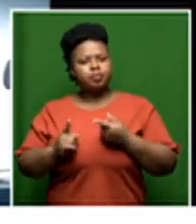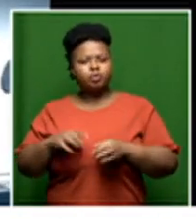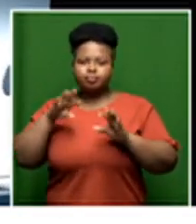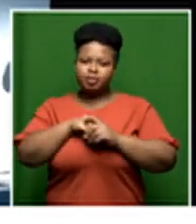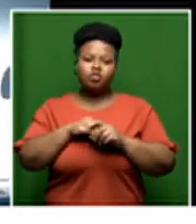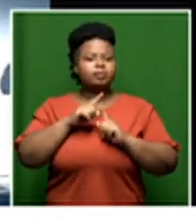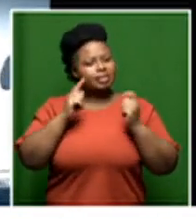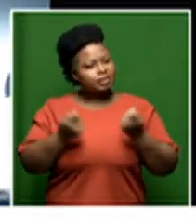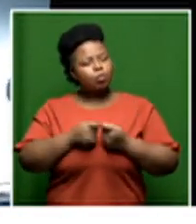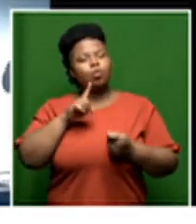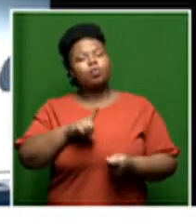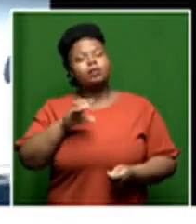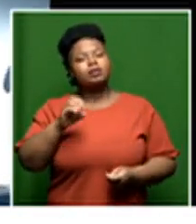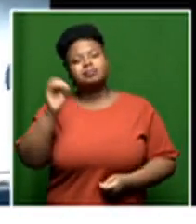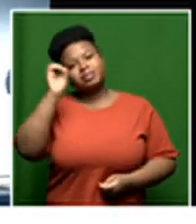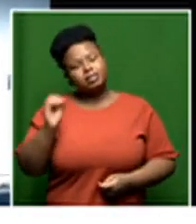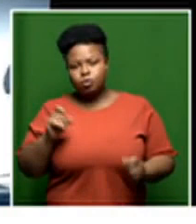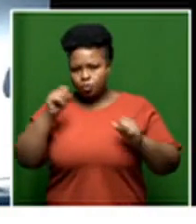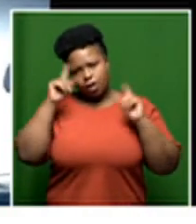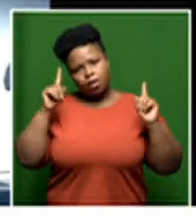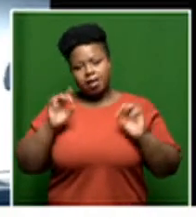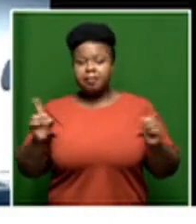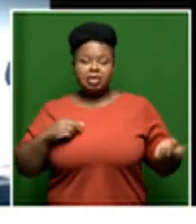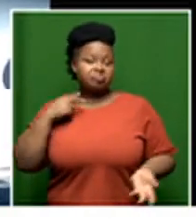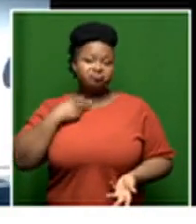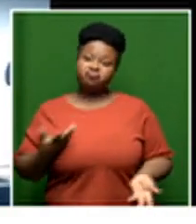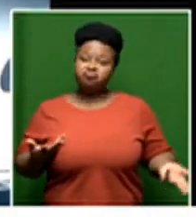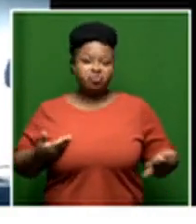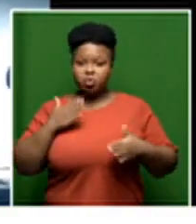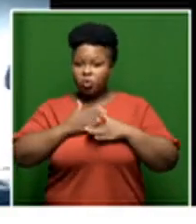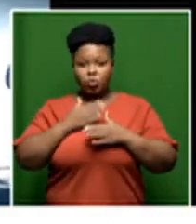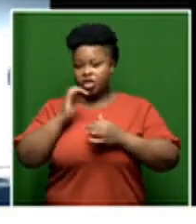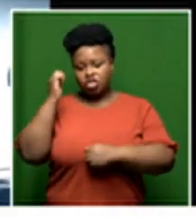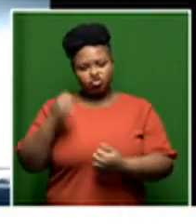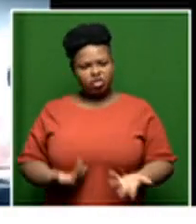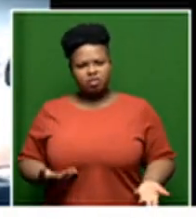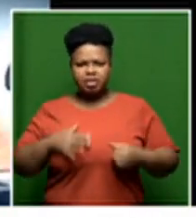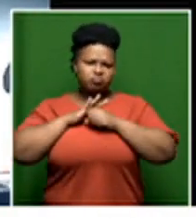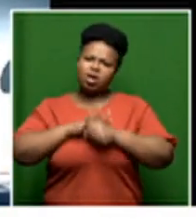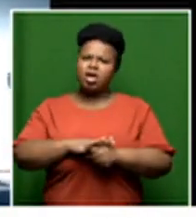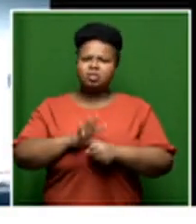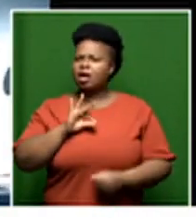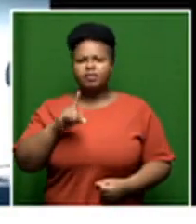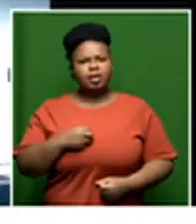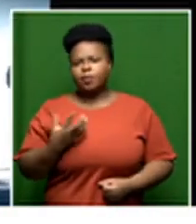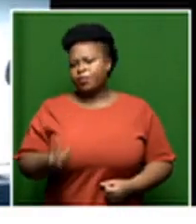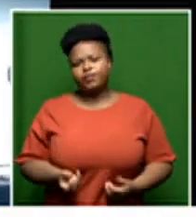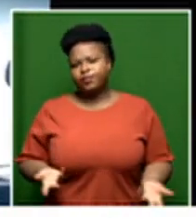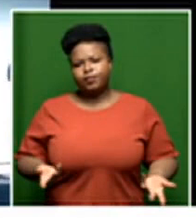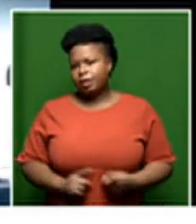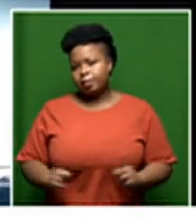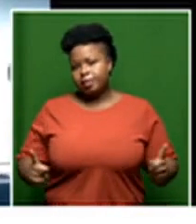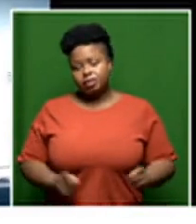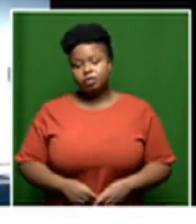technical. We 100% well aware, but unfortunately, we also work in an industry that is very pressurized on a daily basis. But we